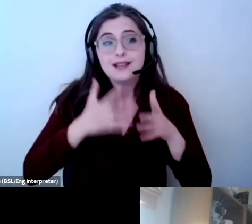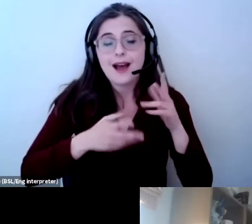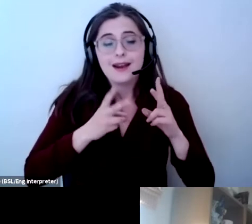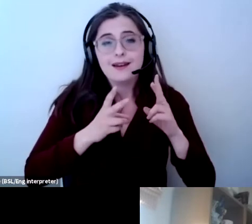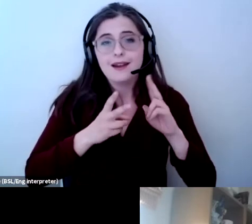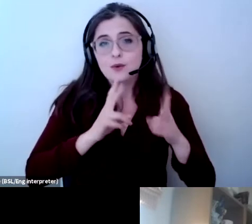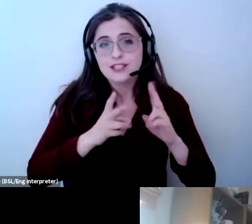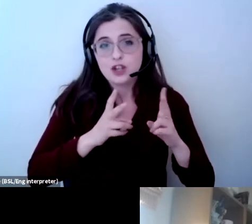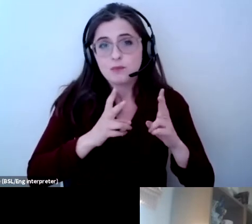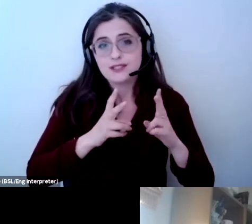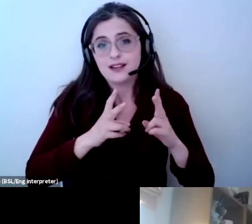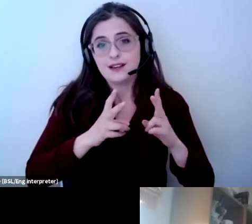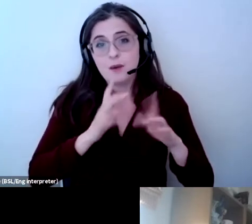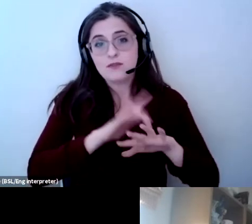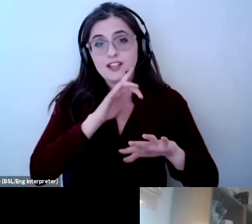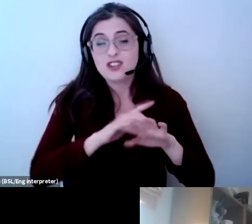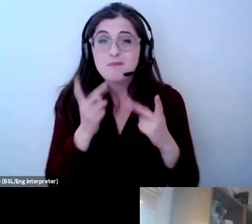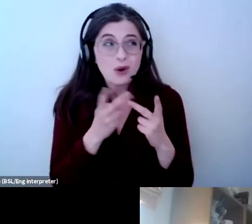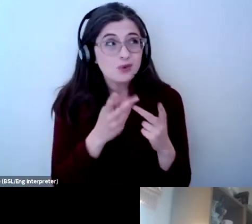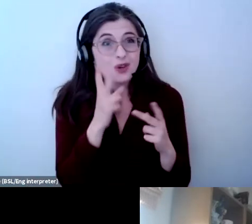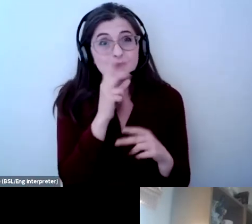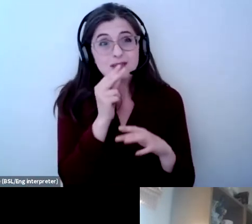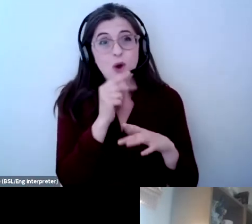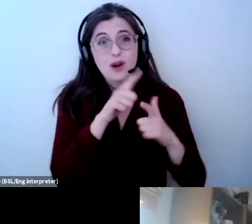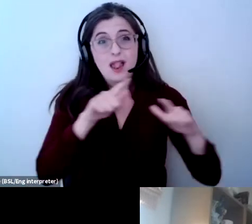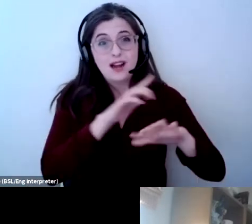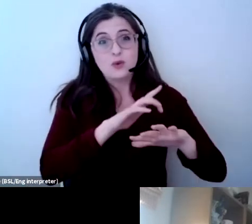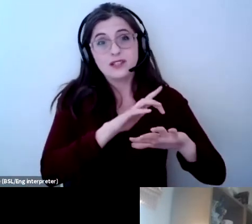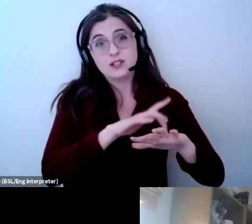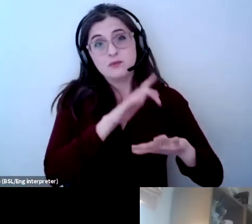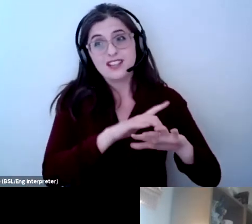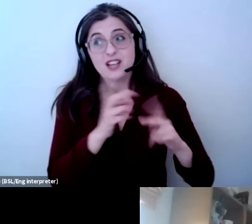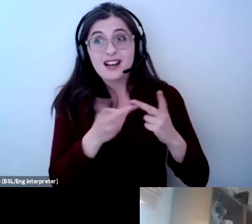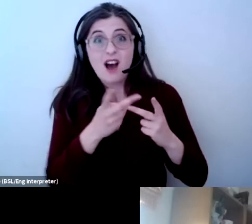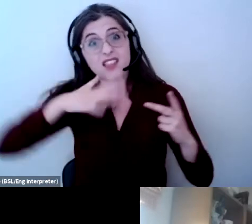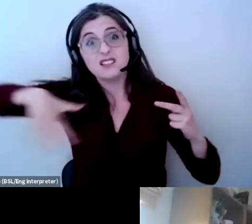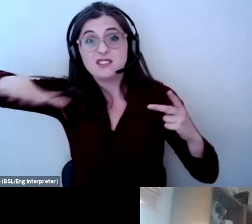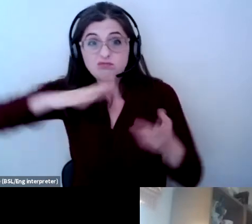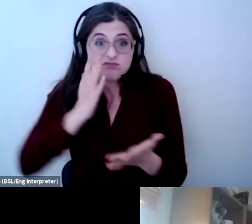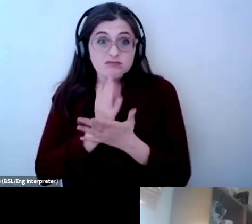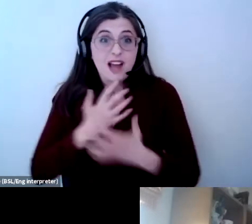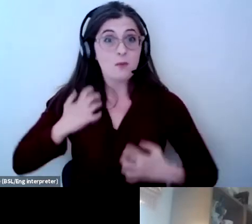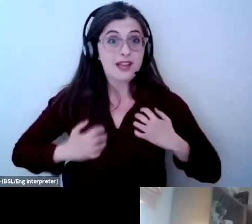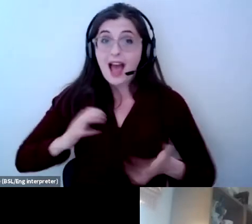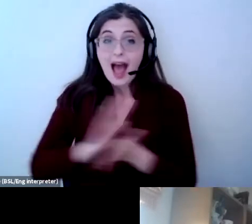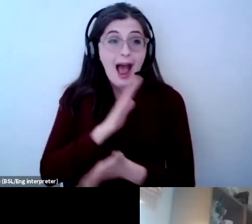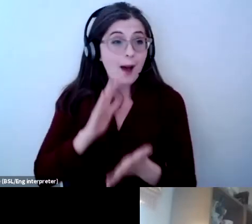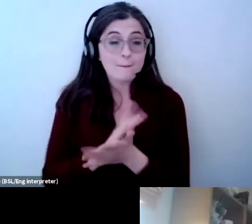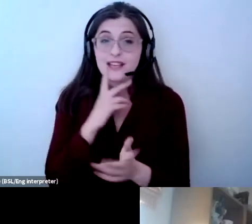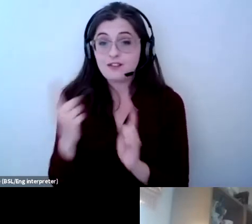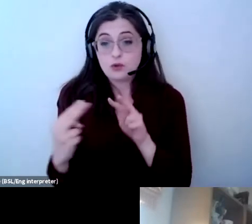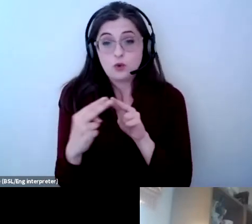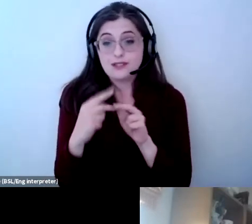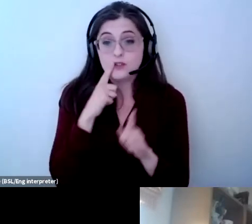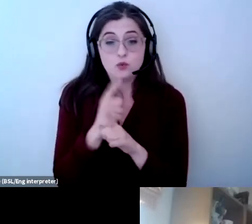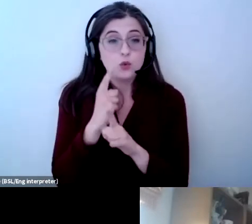profession elsewhere in the world, but also spoken language and potentially other areas as well. And I'd be very happy to have a chat with anyone about